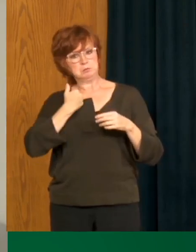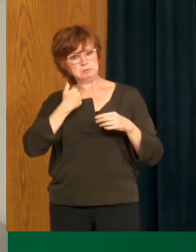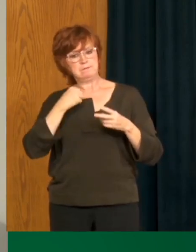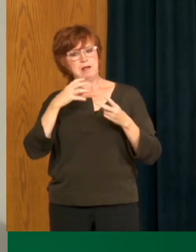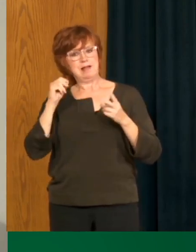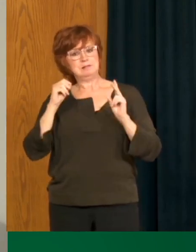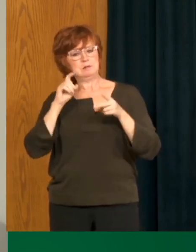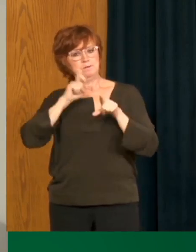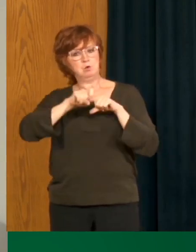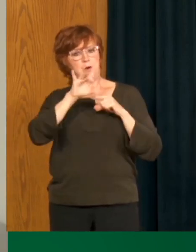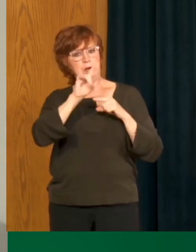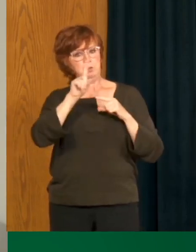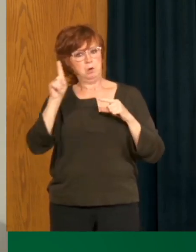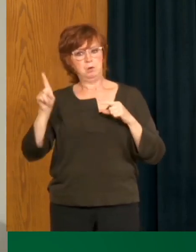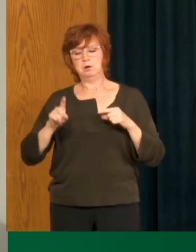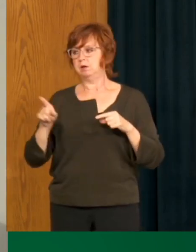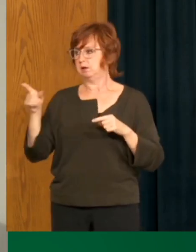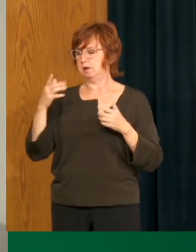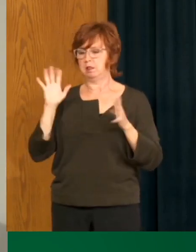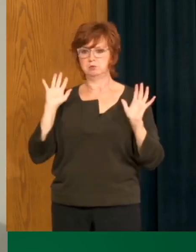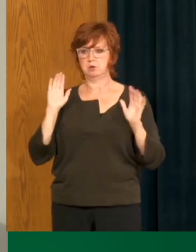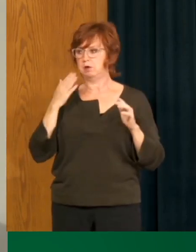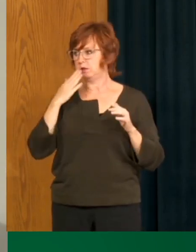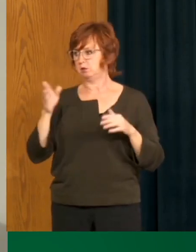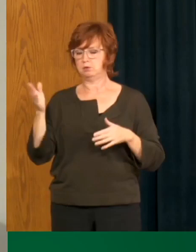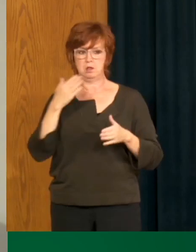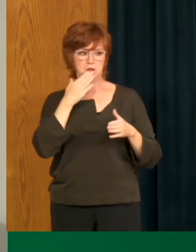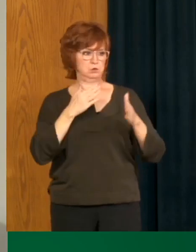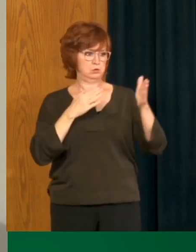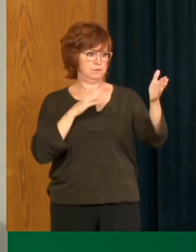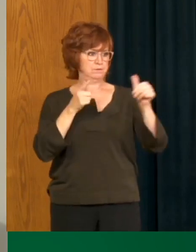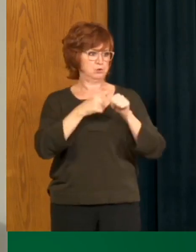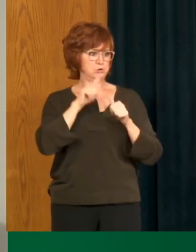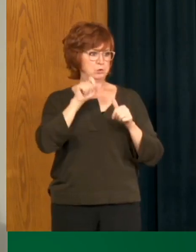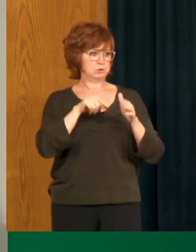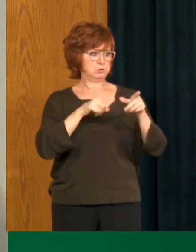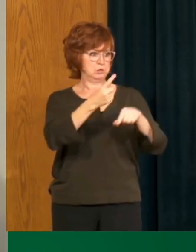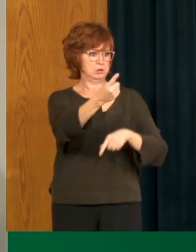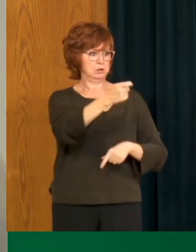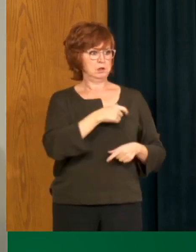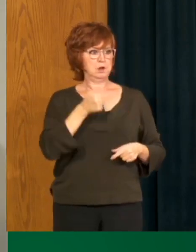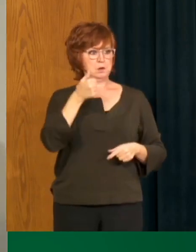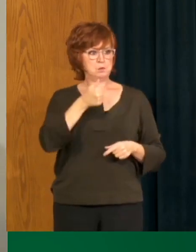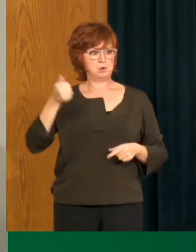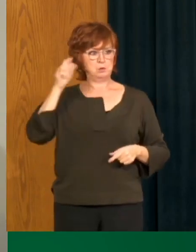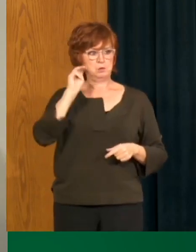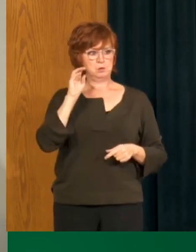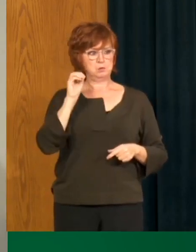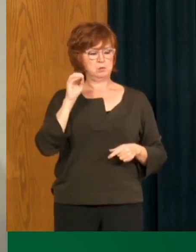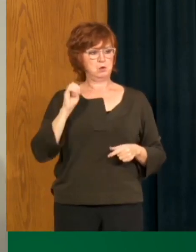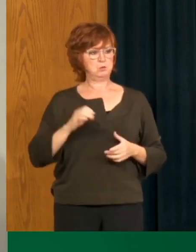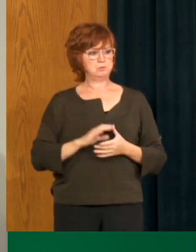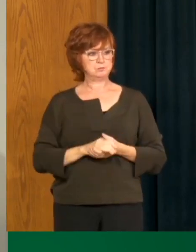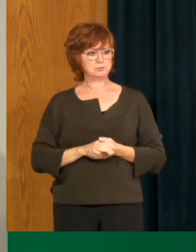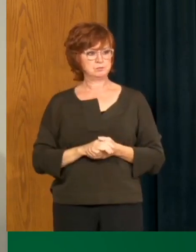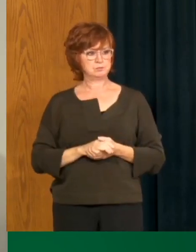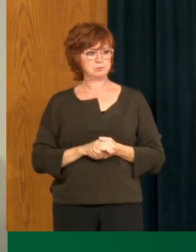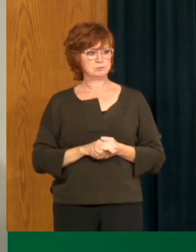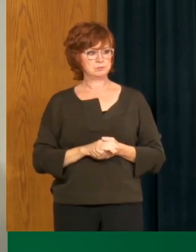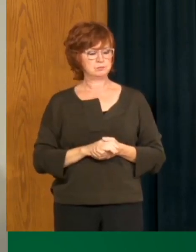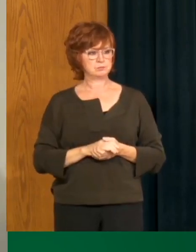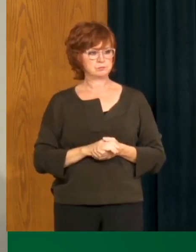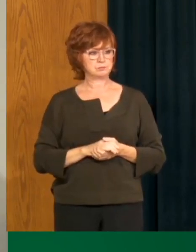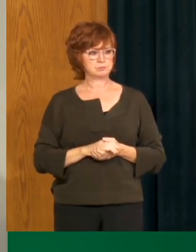Thank you, Doctor. And we'll take our first question from the room. Arthur? Mr. Premier, I'm sure you're aware that there's a